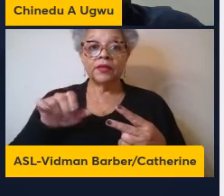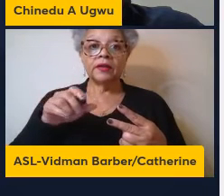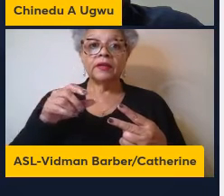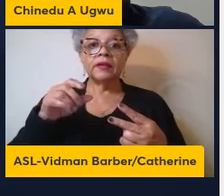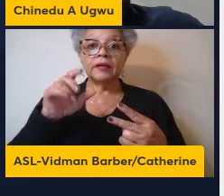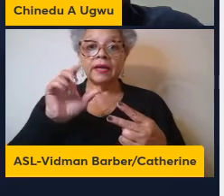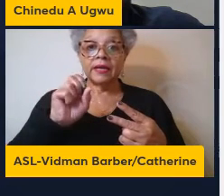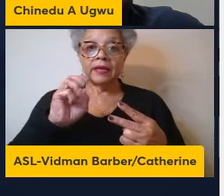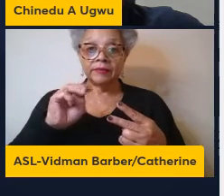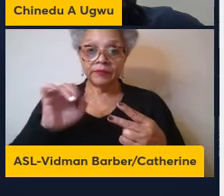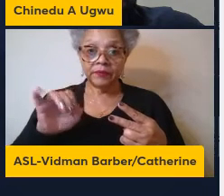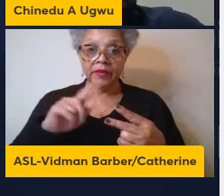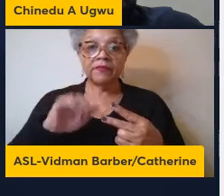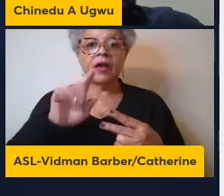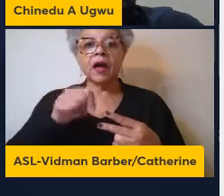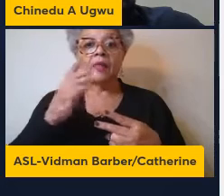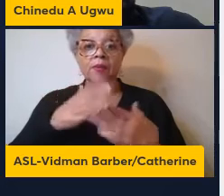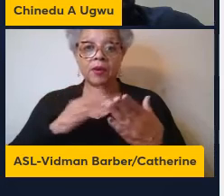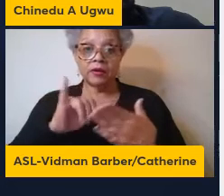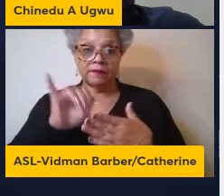the other part of the X protein.